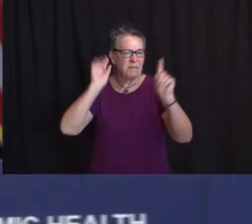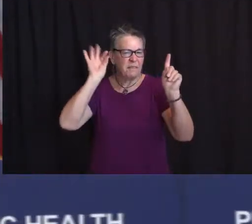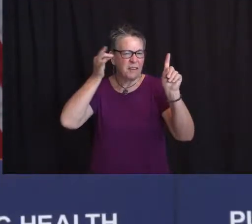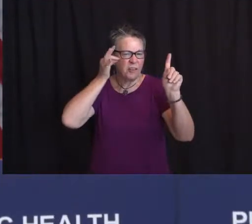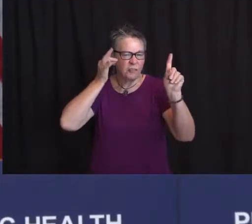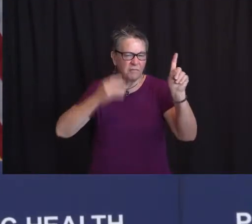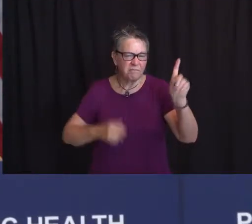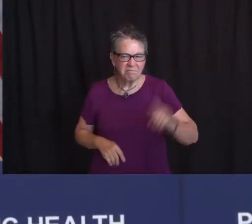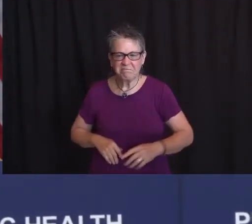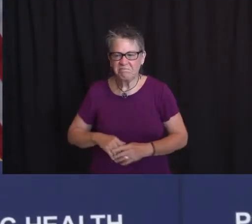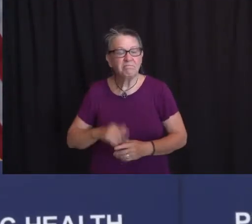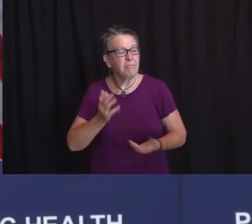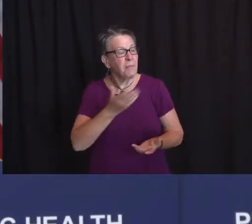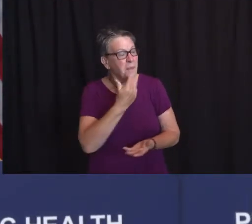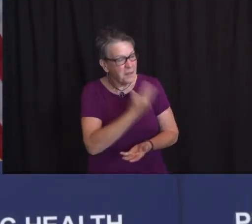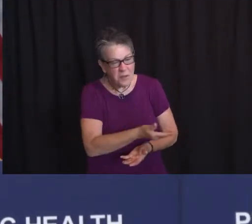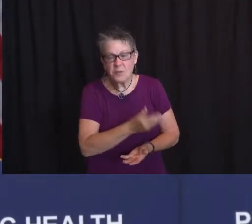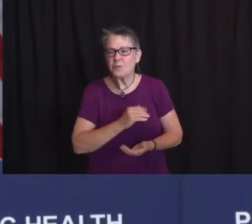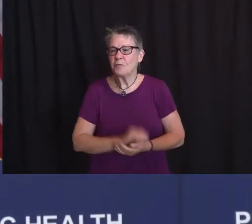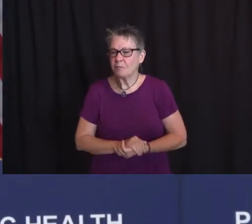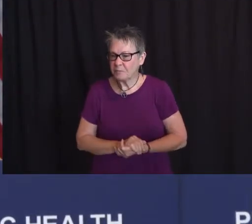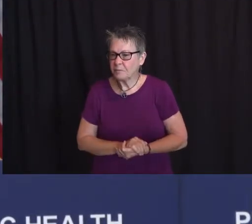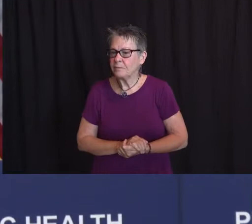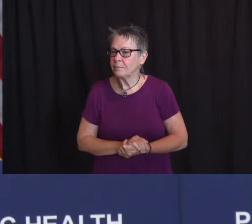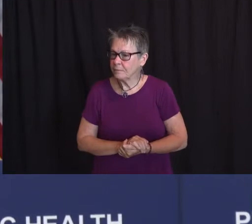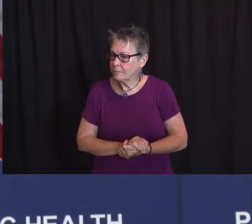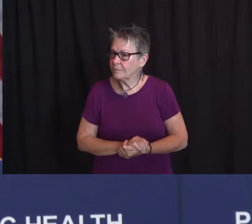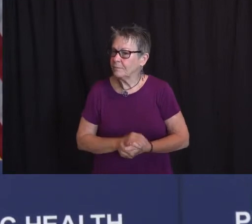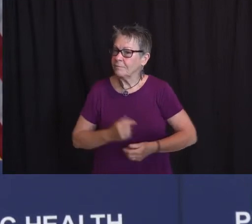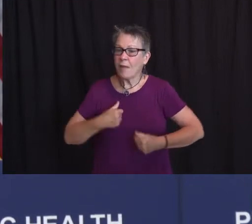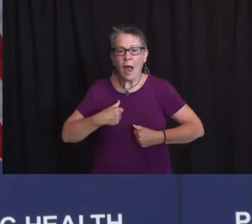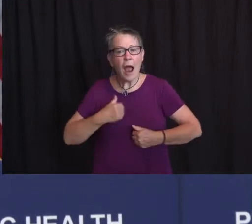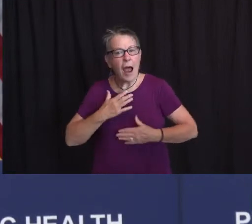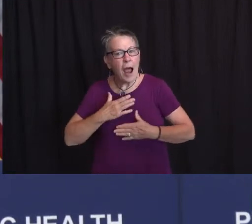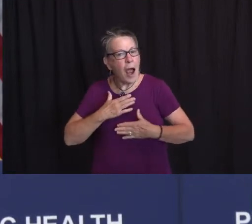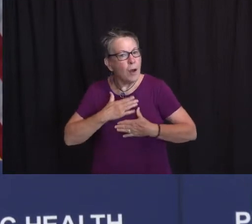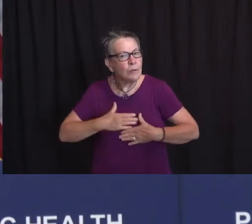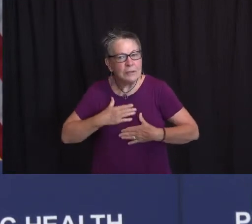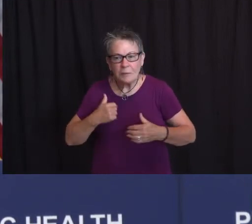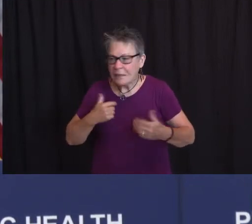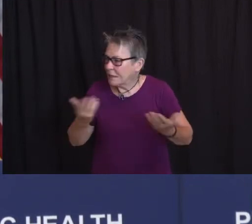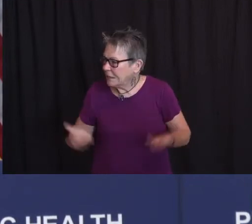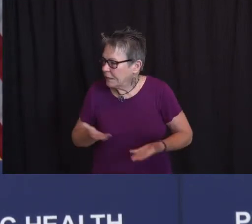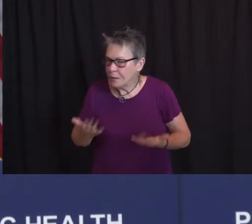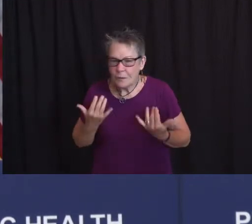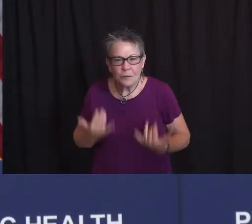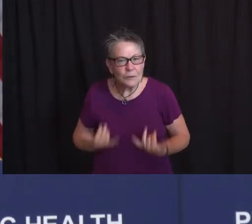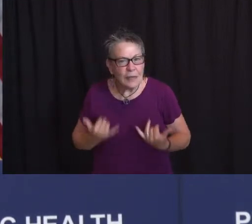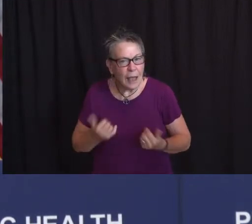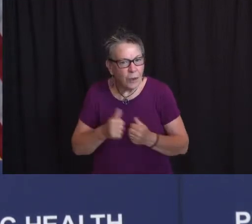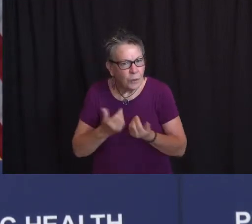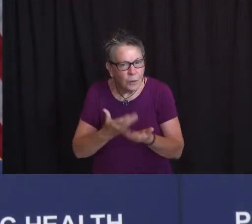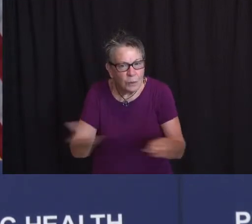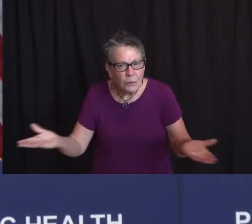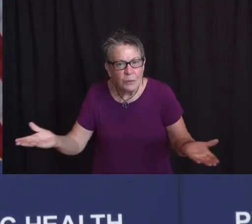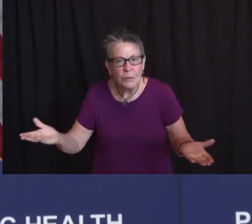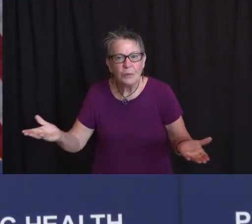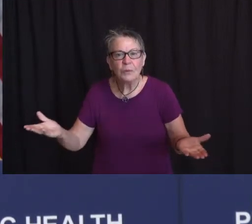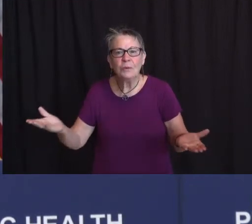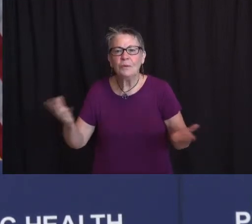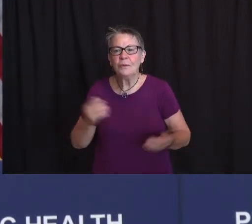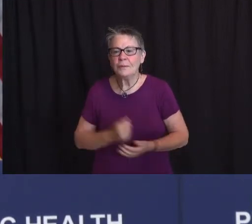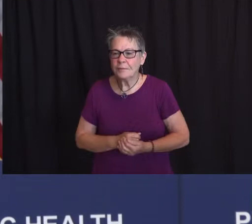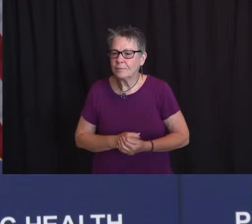thank you, Governor. I appreciate the opportunity to be with you, Health Commissioner Persichilli, and Colonel Callahan this afternoon.